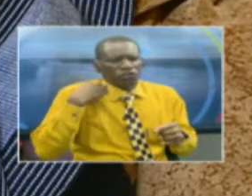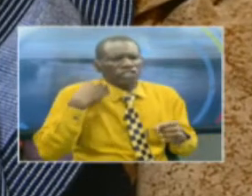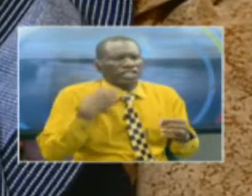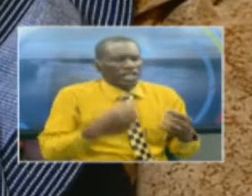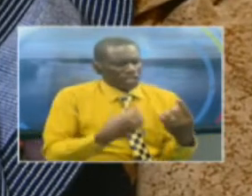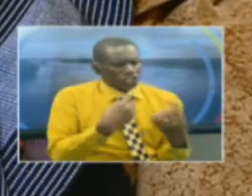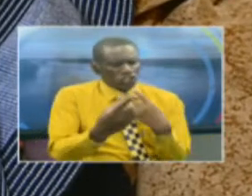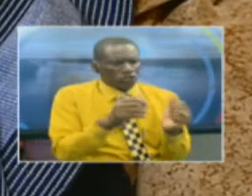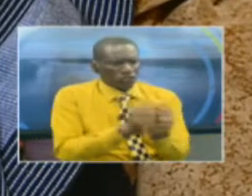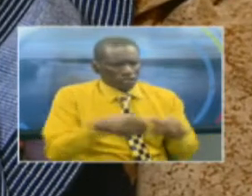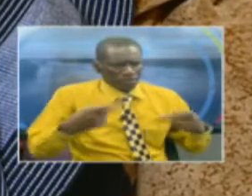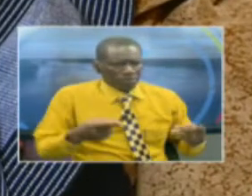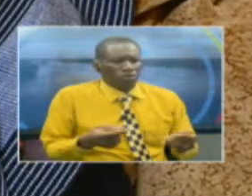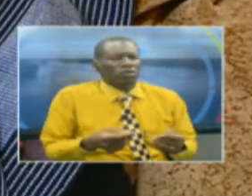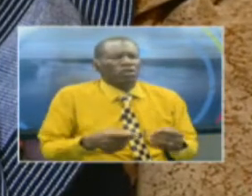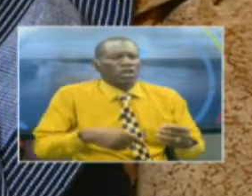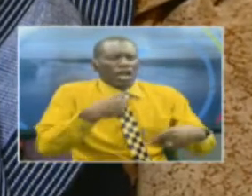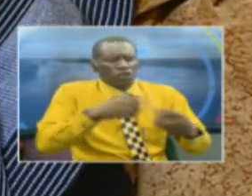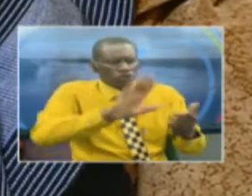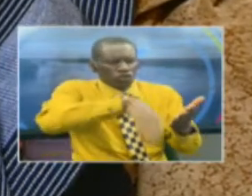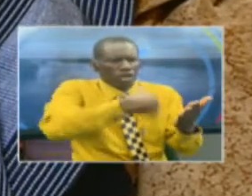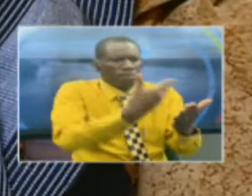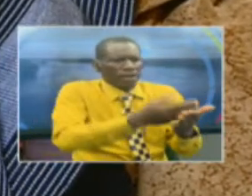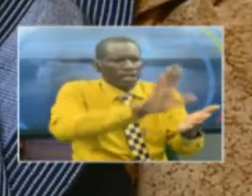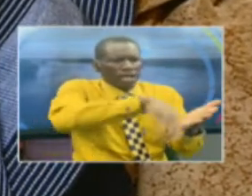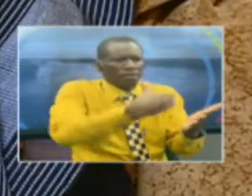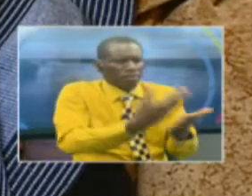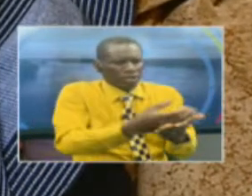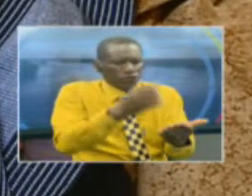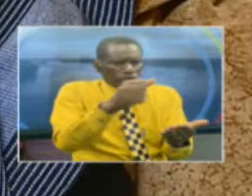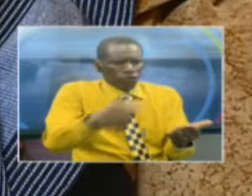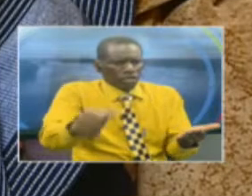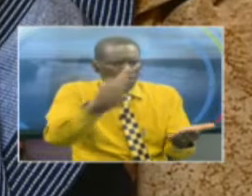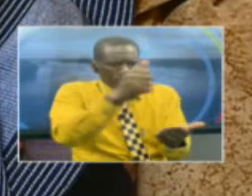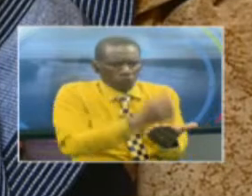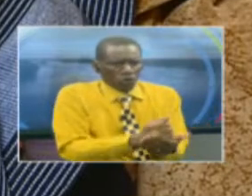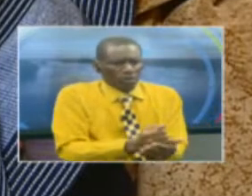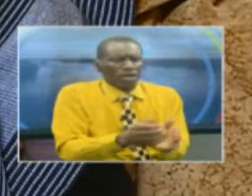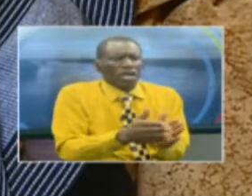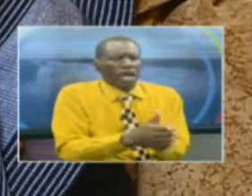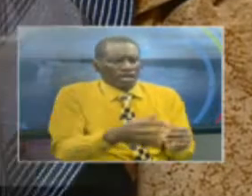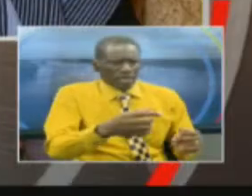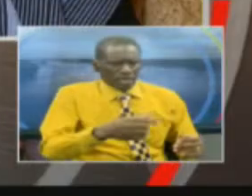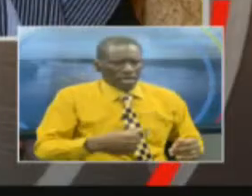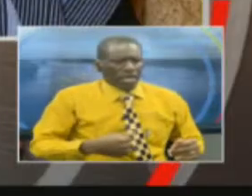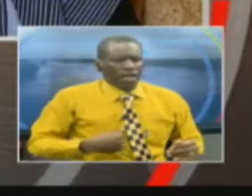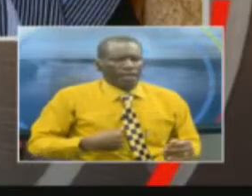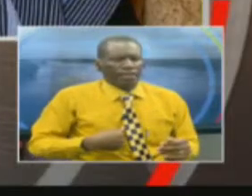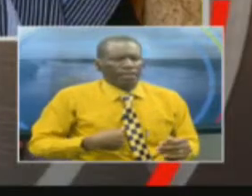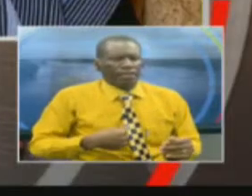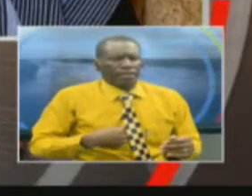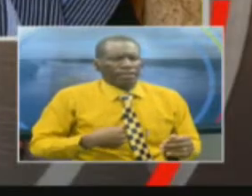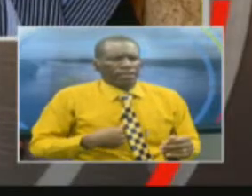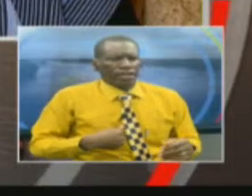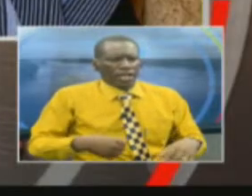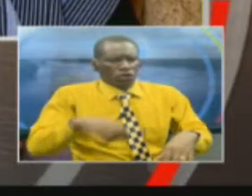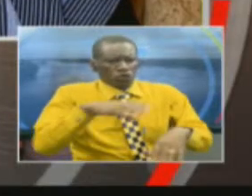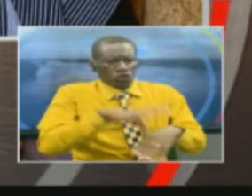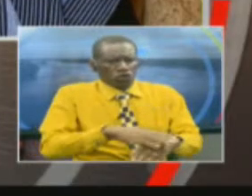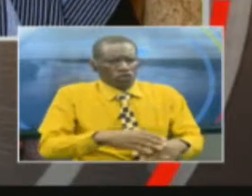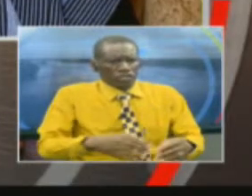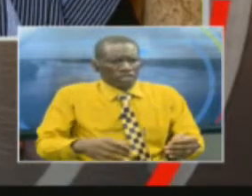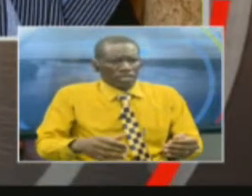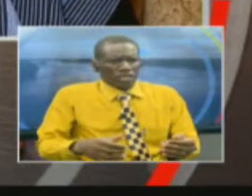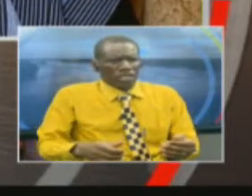people, I kept on applying, and I was able to get an